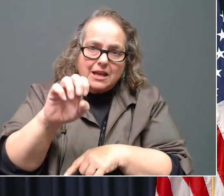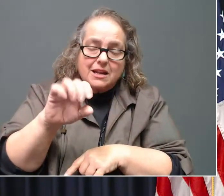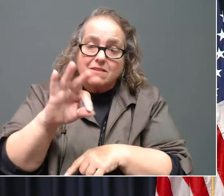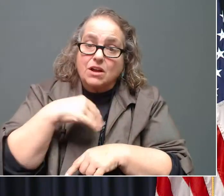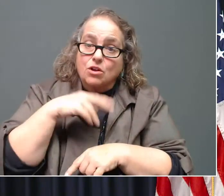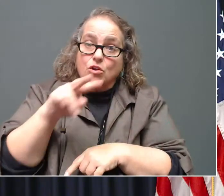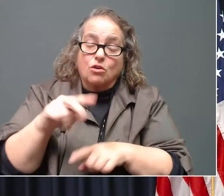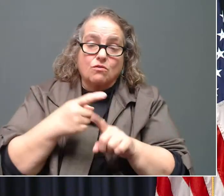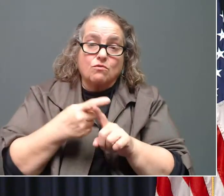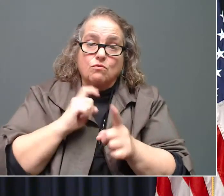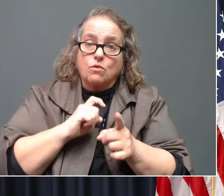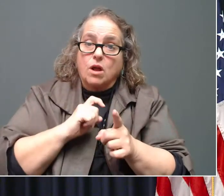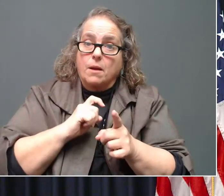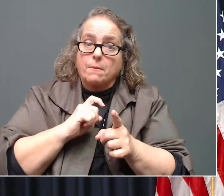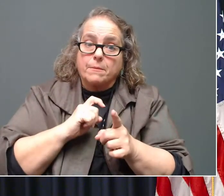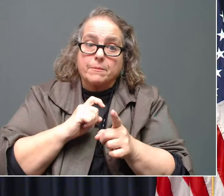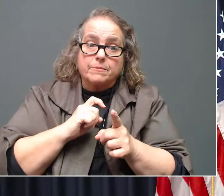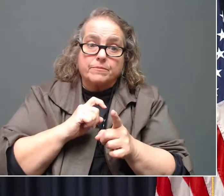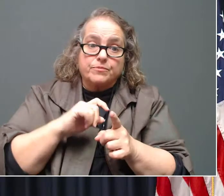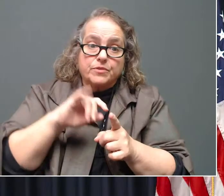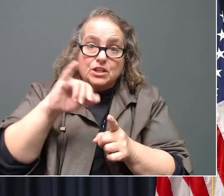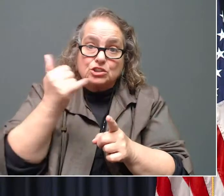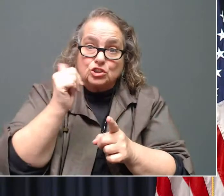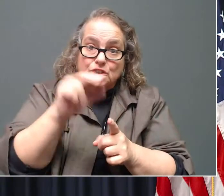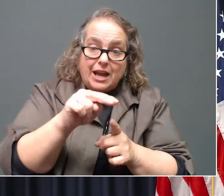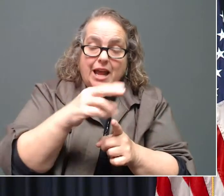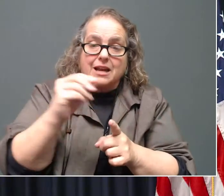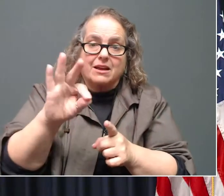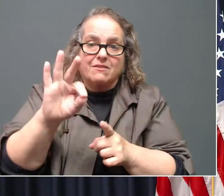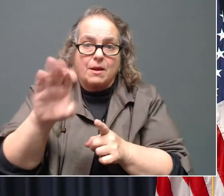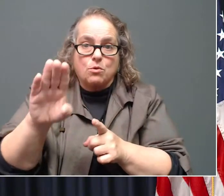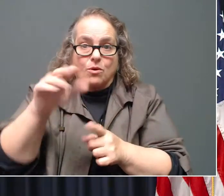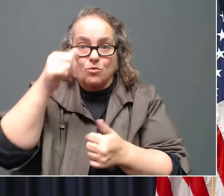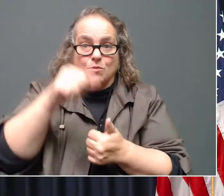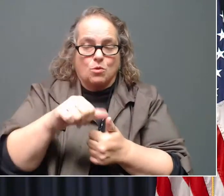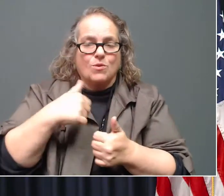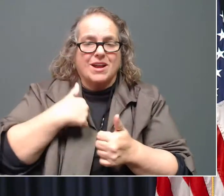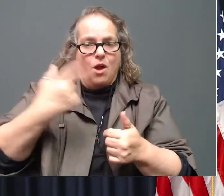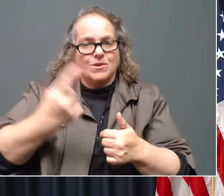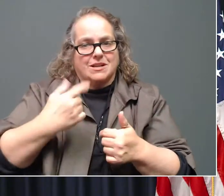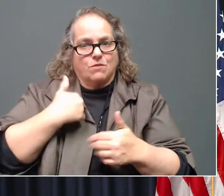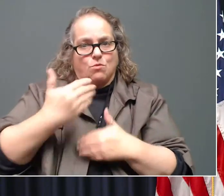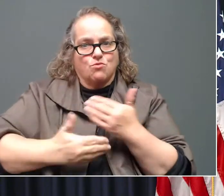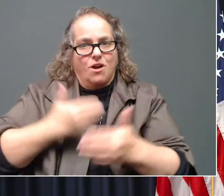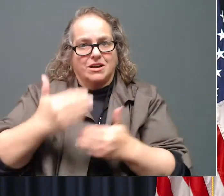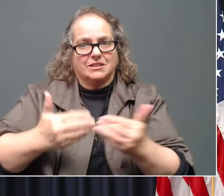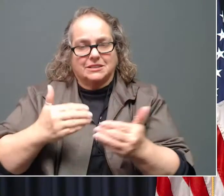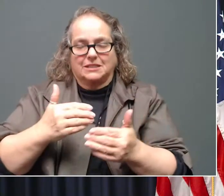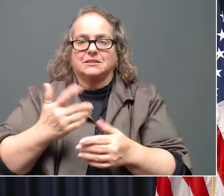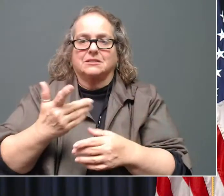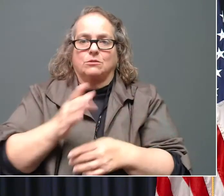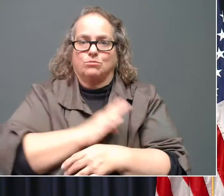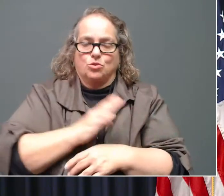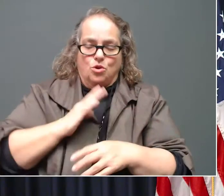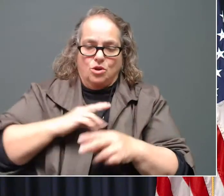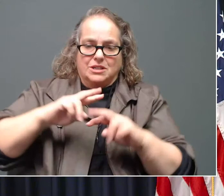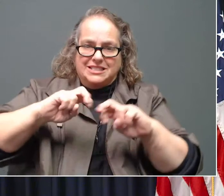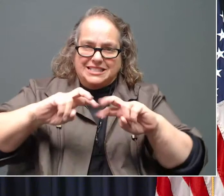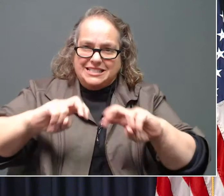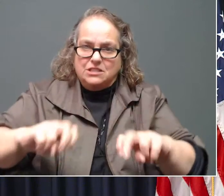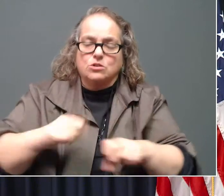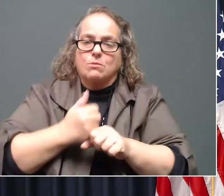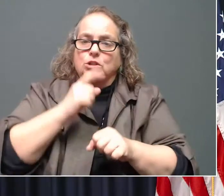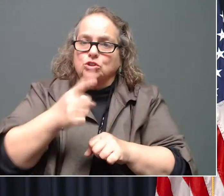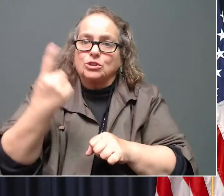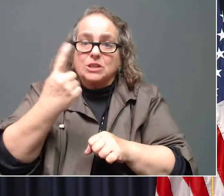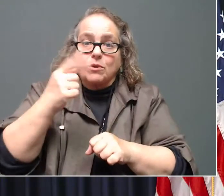from January and February. Remember, we have a process to go through to ensure we're not counting someone who passed away in a car wreck. There